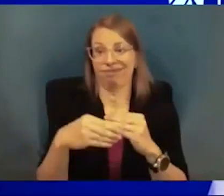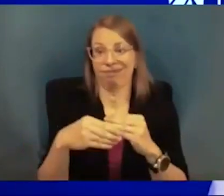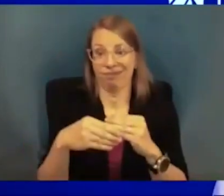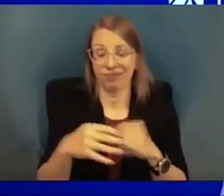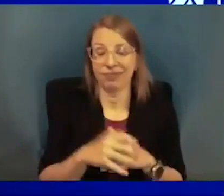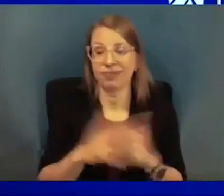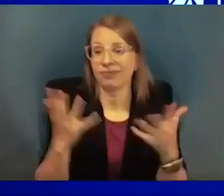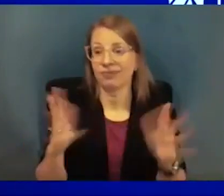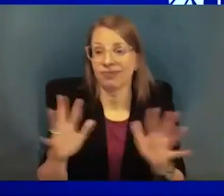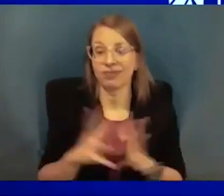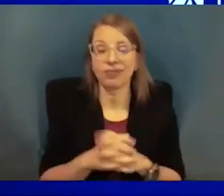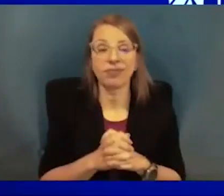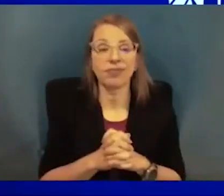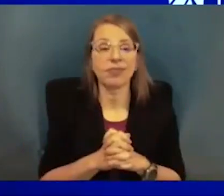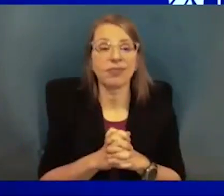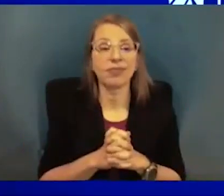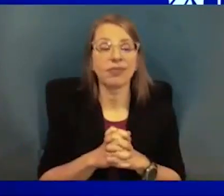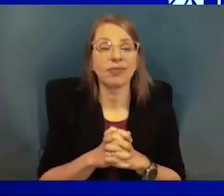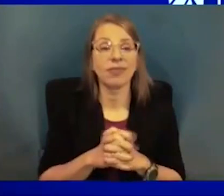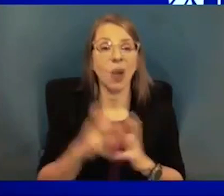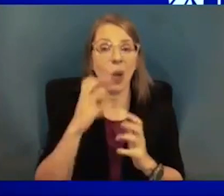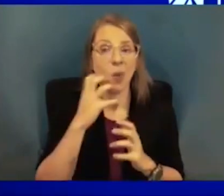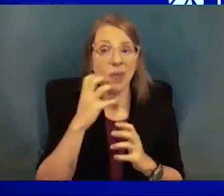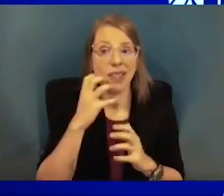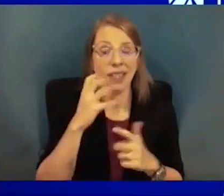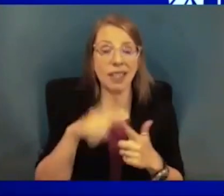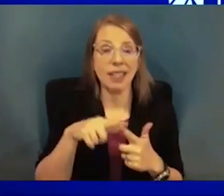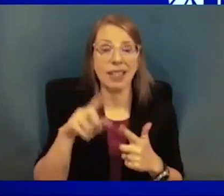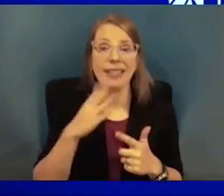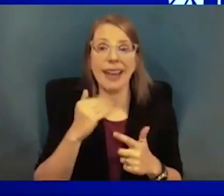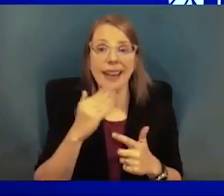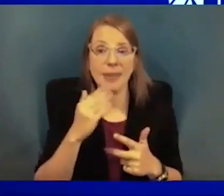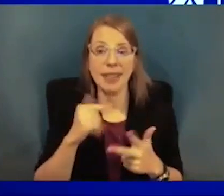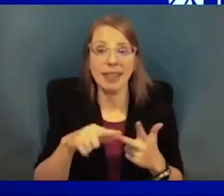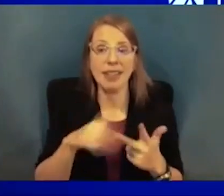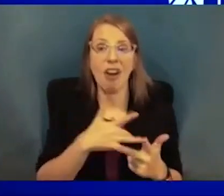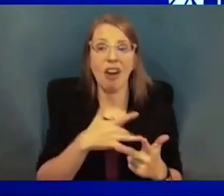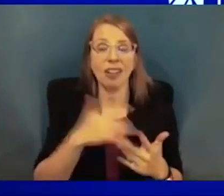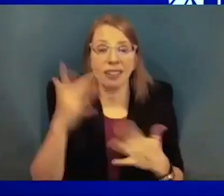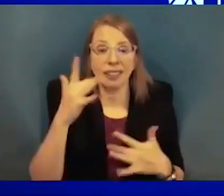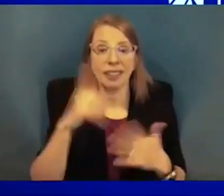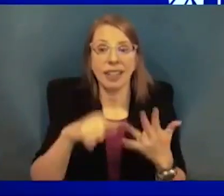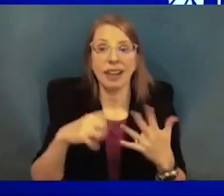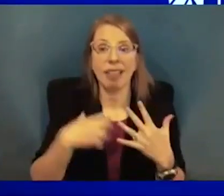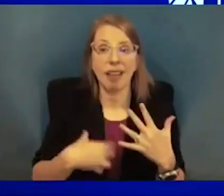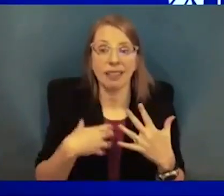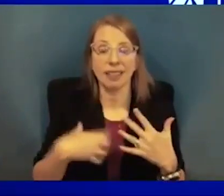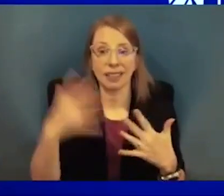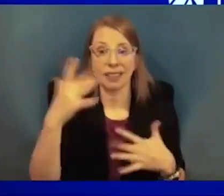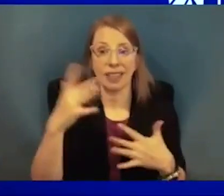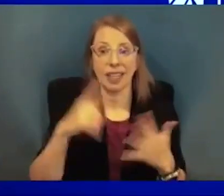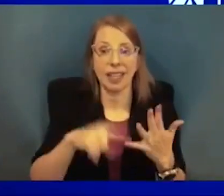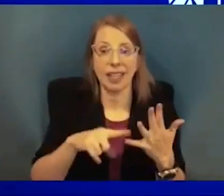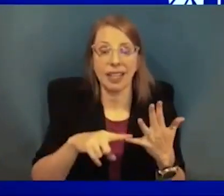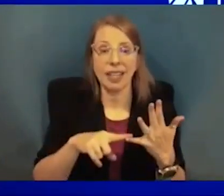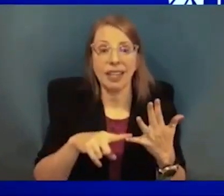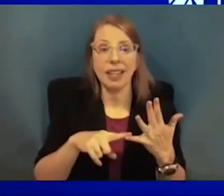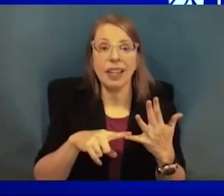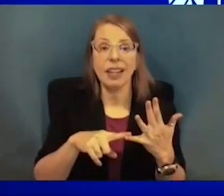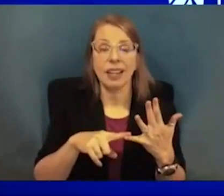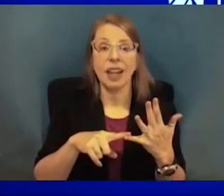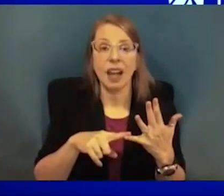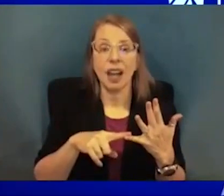comorbidities are obesity, diabetes, heart disease, lung disease, hematologic malignancy, meaning like a